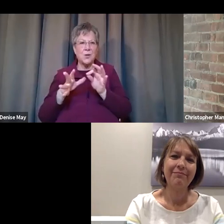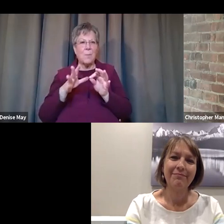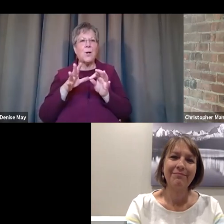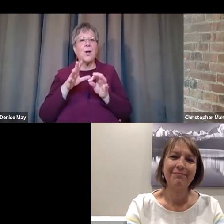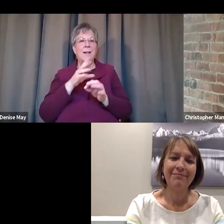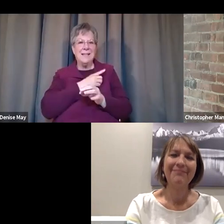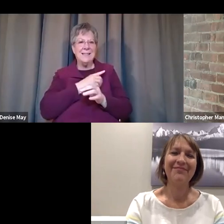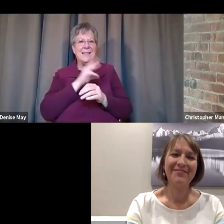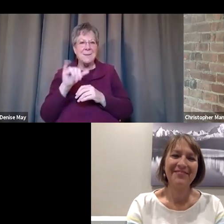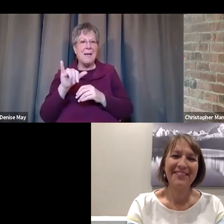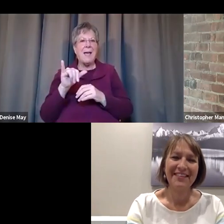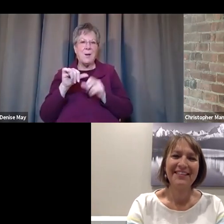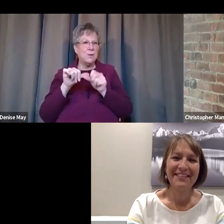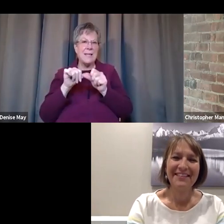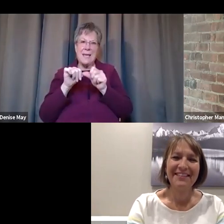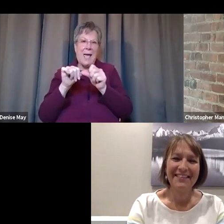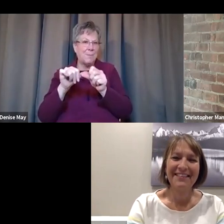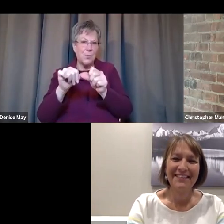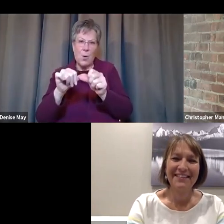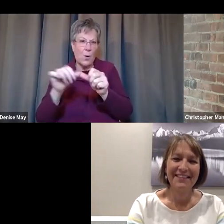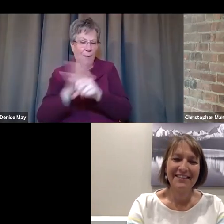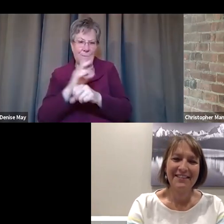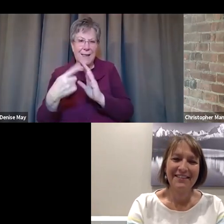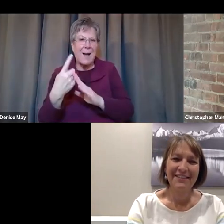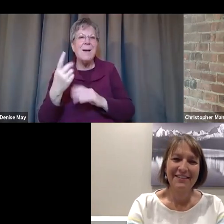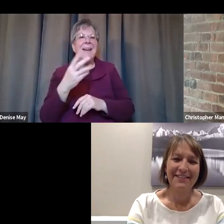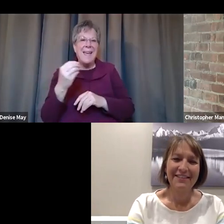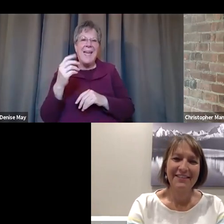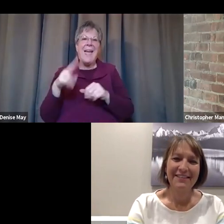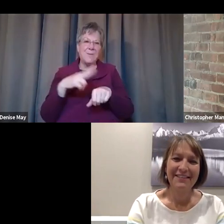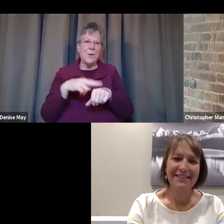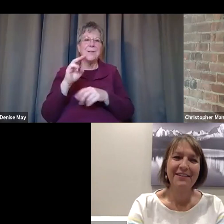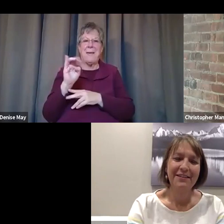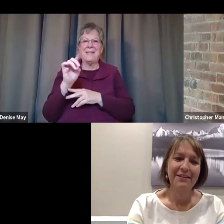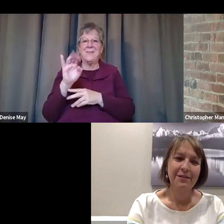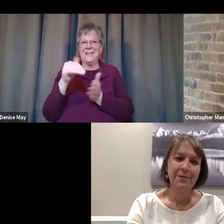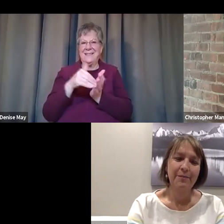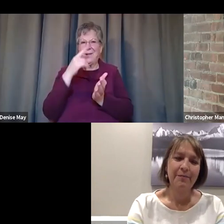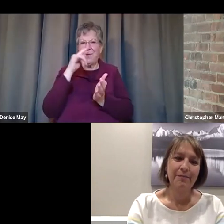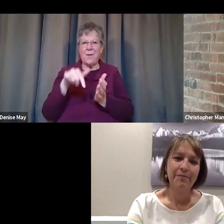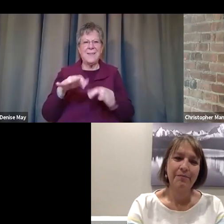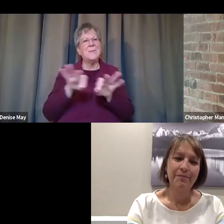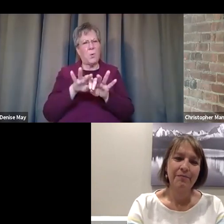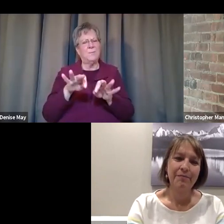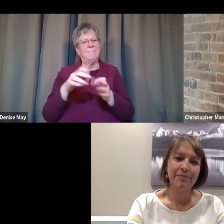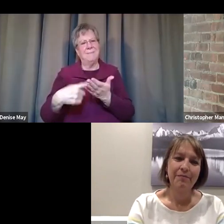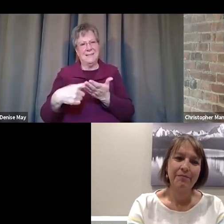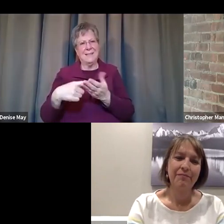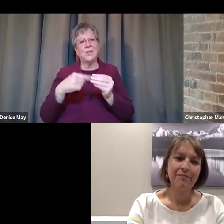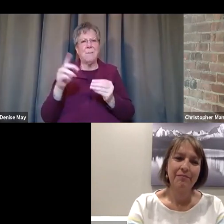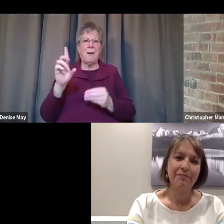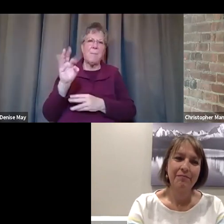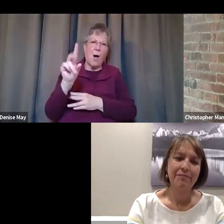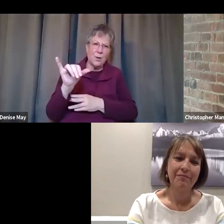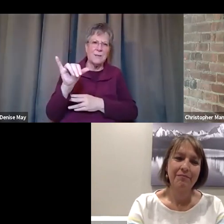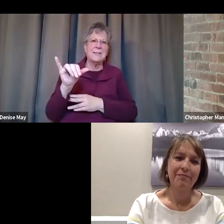May, who's kept going the full hour, and of course, the Mansfield Center for this critical discussion about democracy